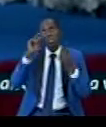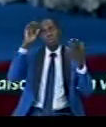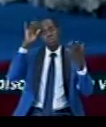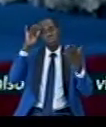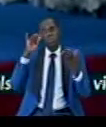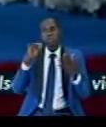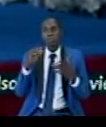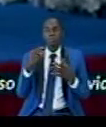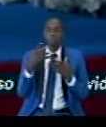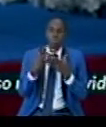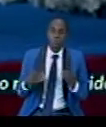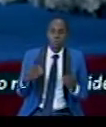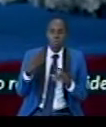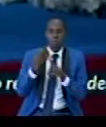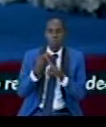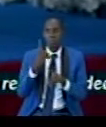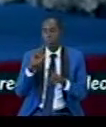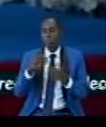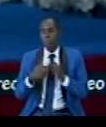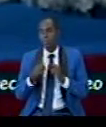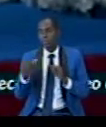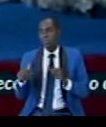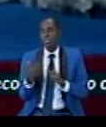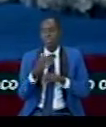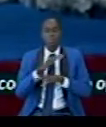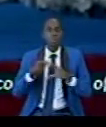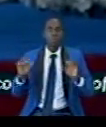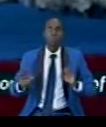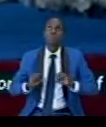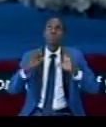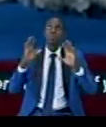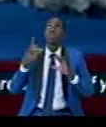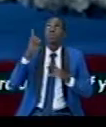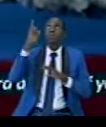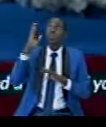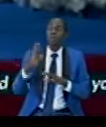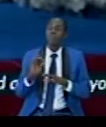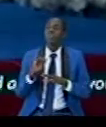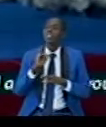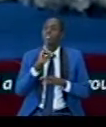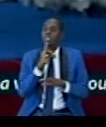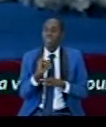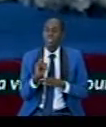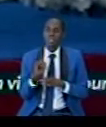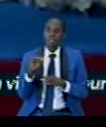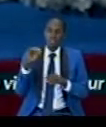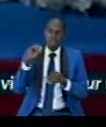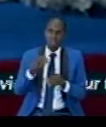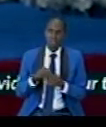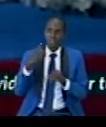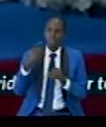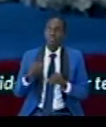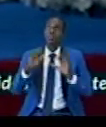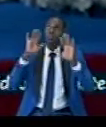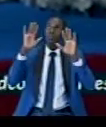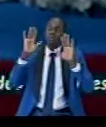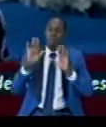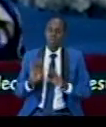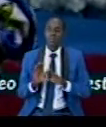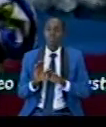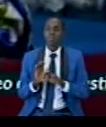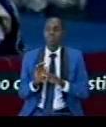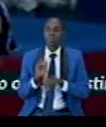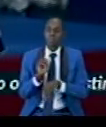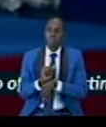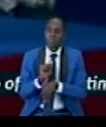other, I say to you, don't give up. The God is in the miracle kitchen, preparing your miracle. And when it will come,